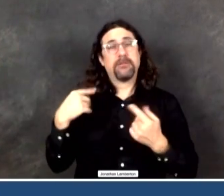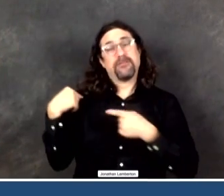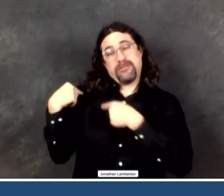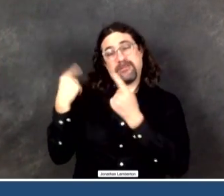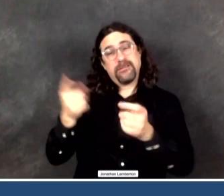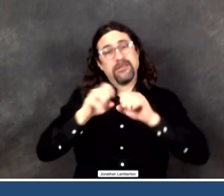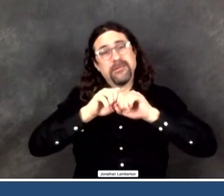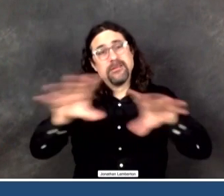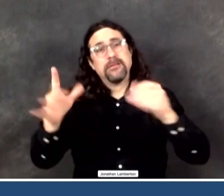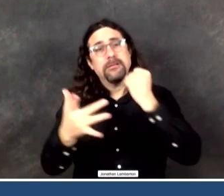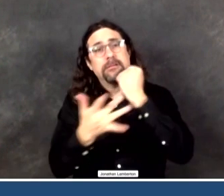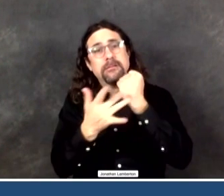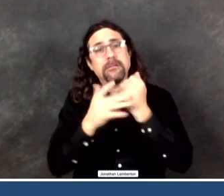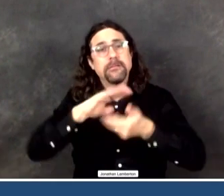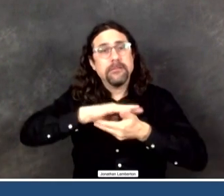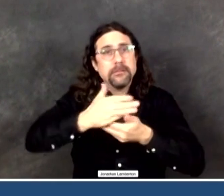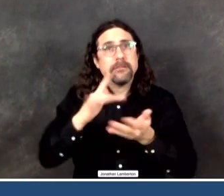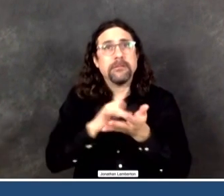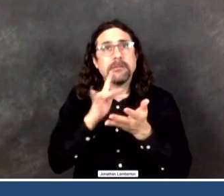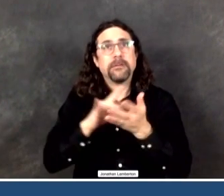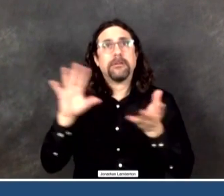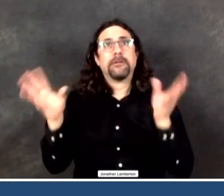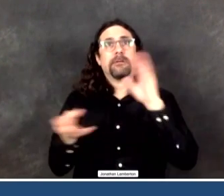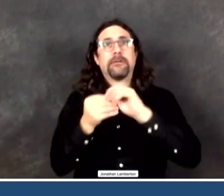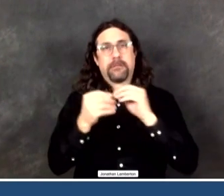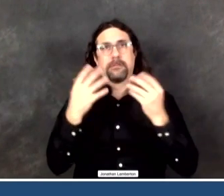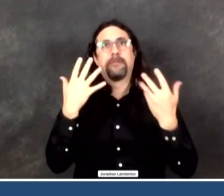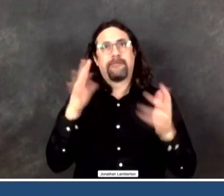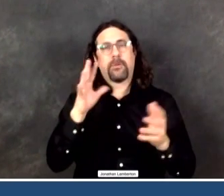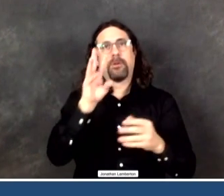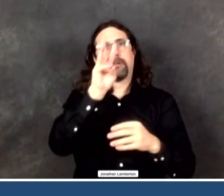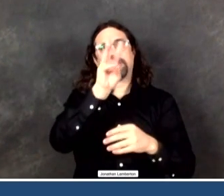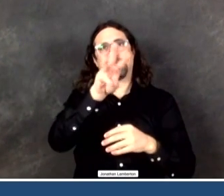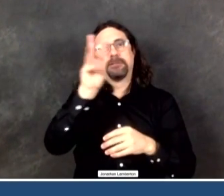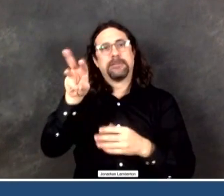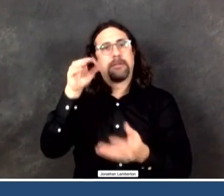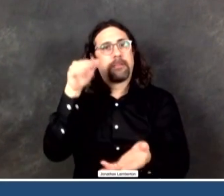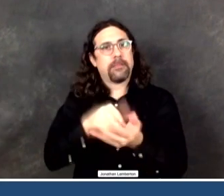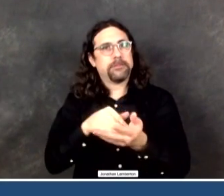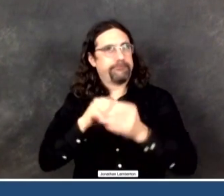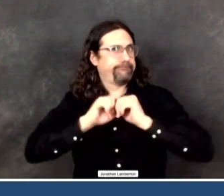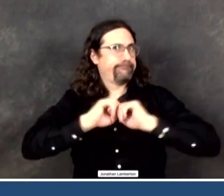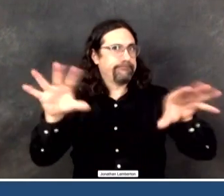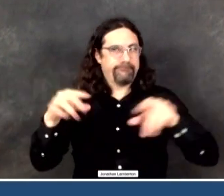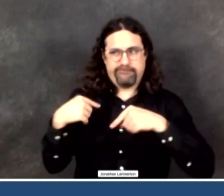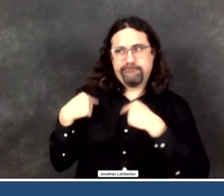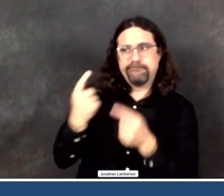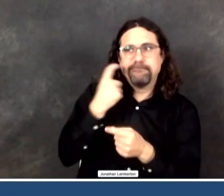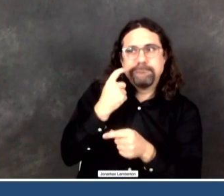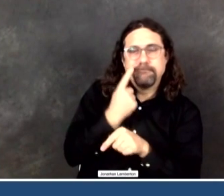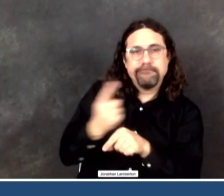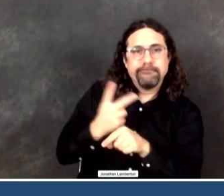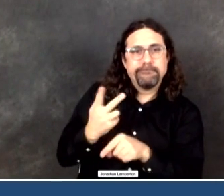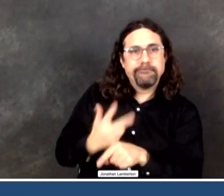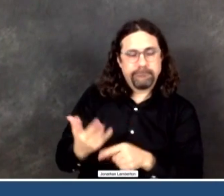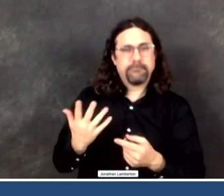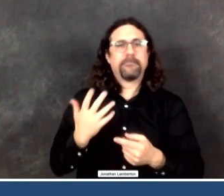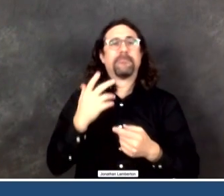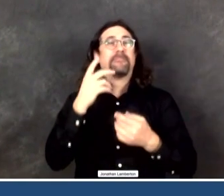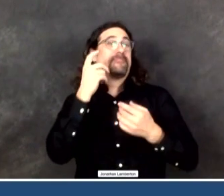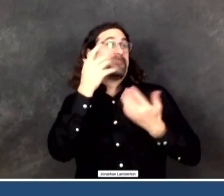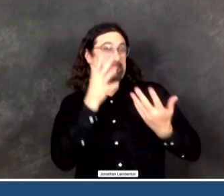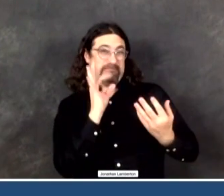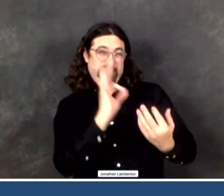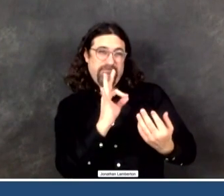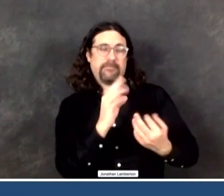over the next couple of weeks by the end of April. And we will do that. And then I've said to the chancellor, whatever it takes, the entire city government